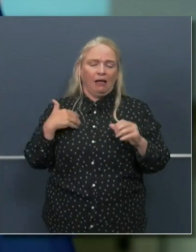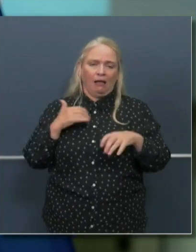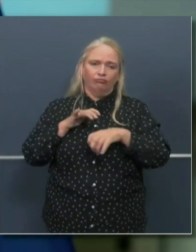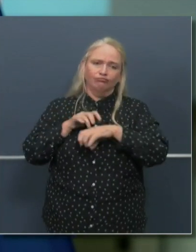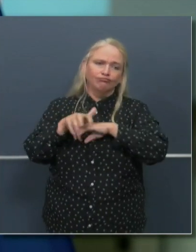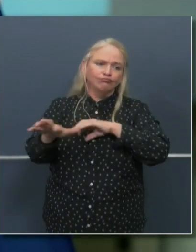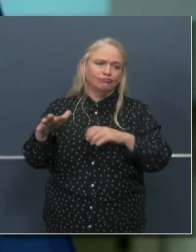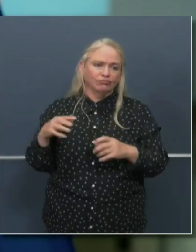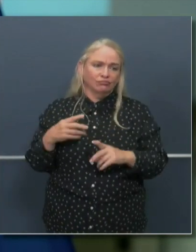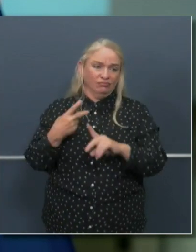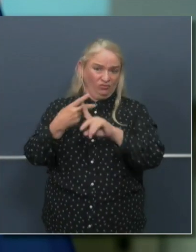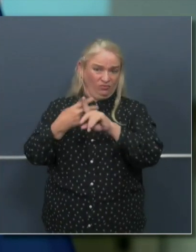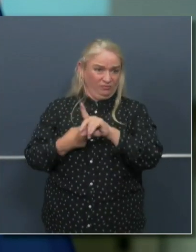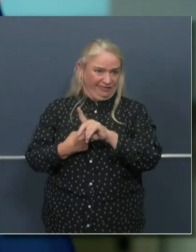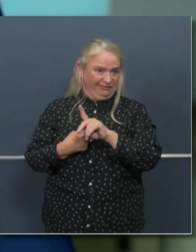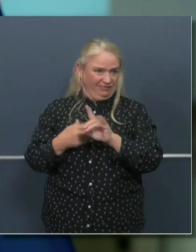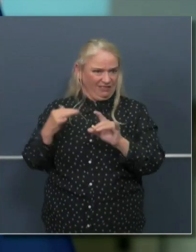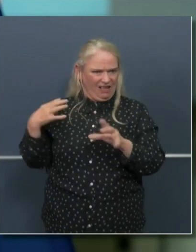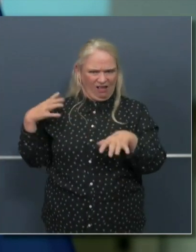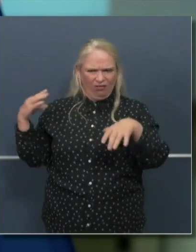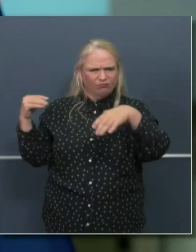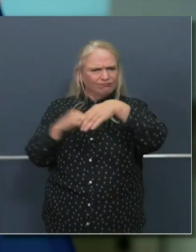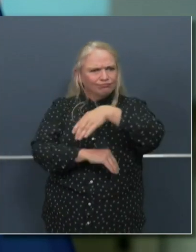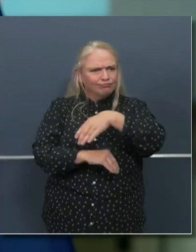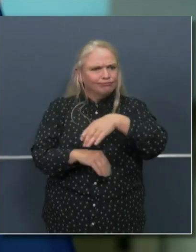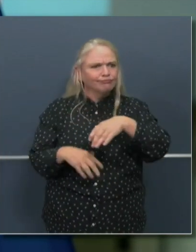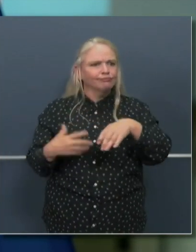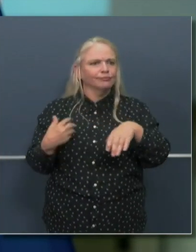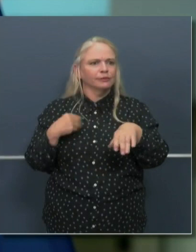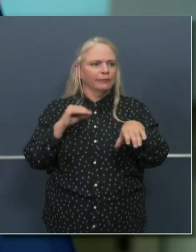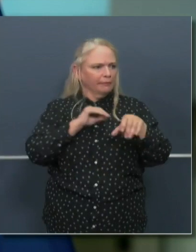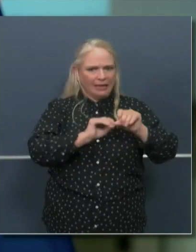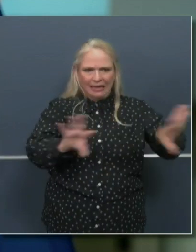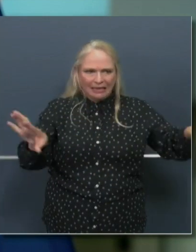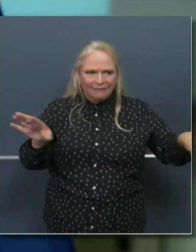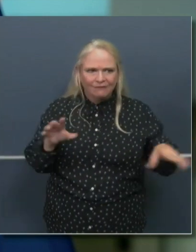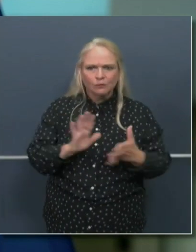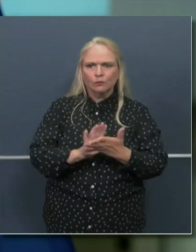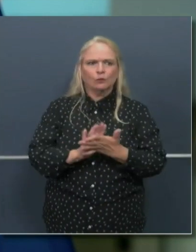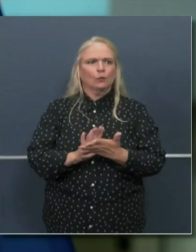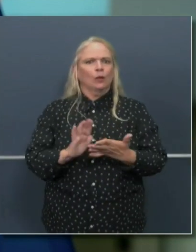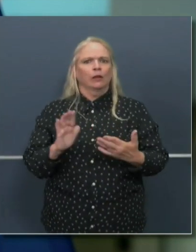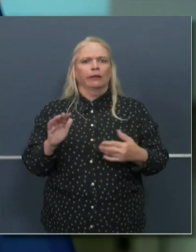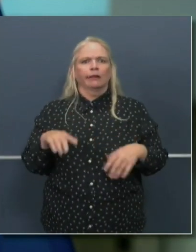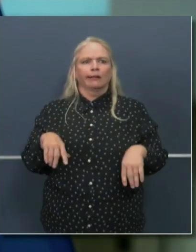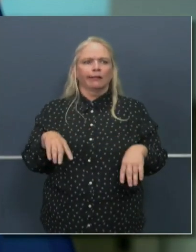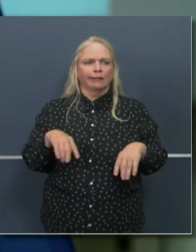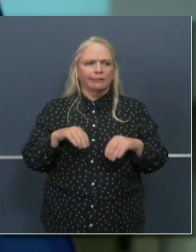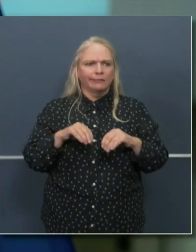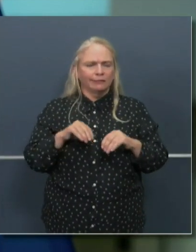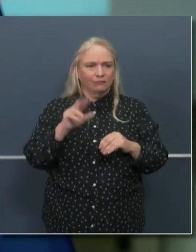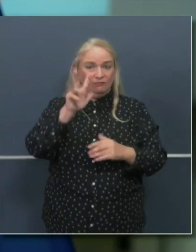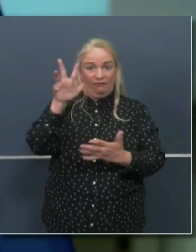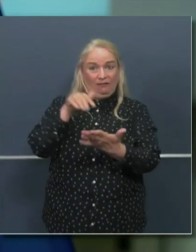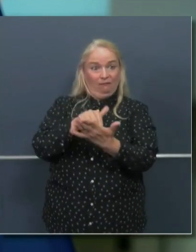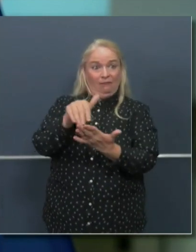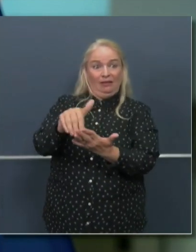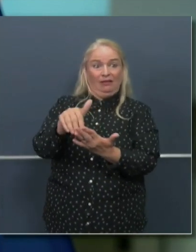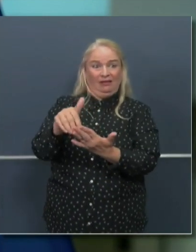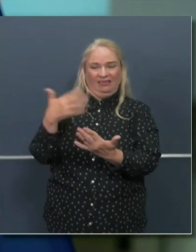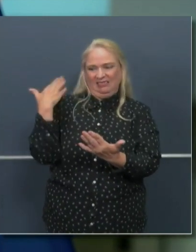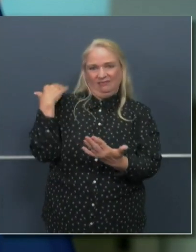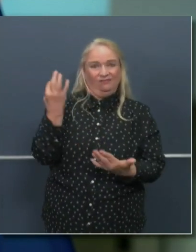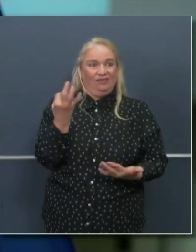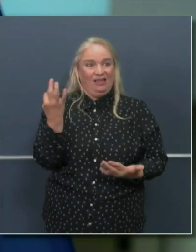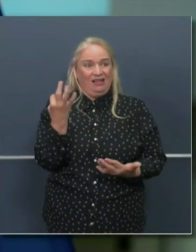supply into our public school system. We mentioned this last Friday, 35 million masks to the